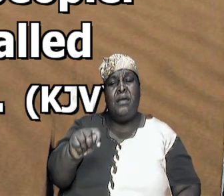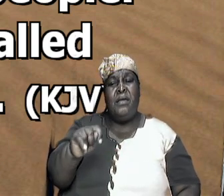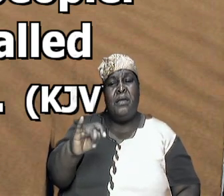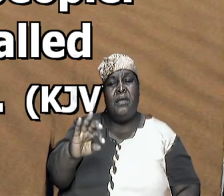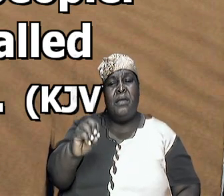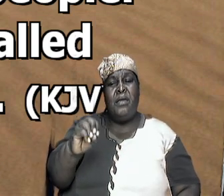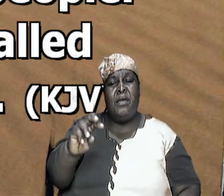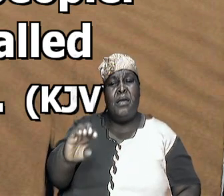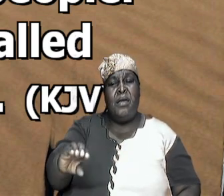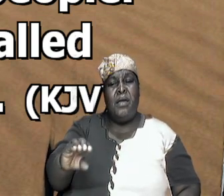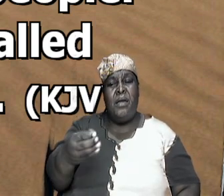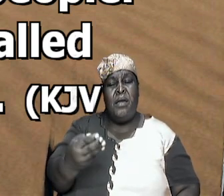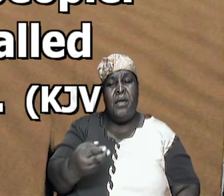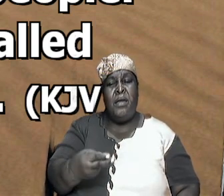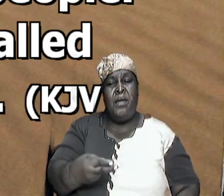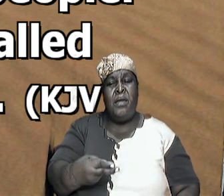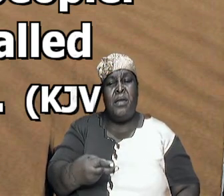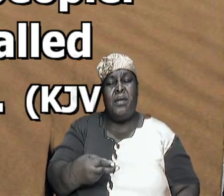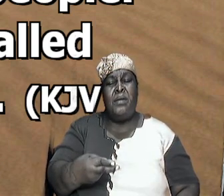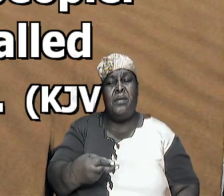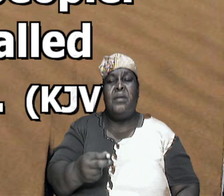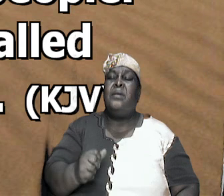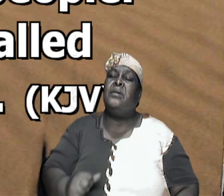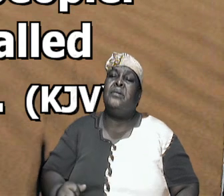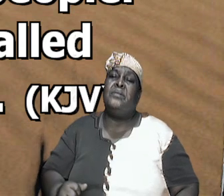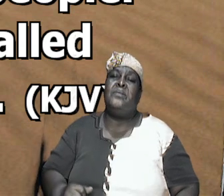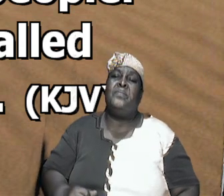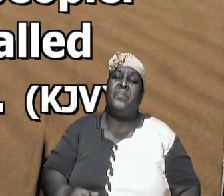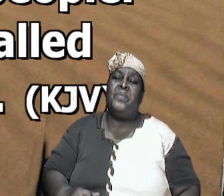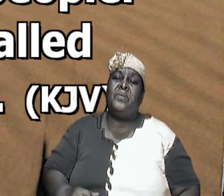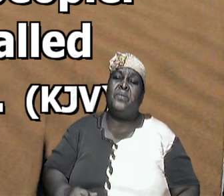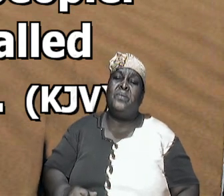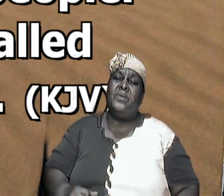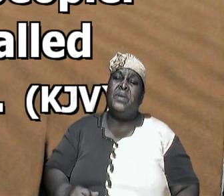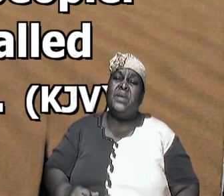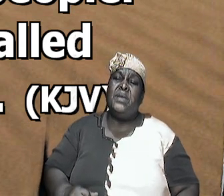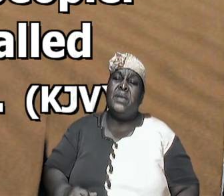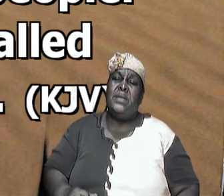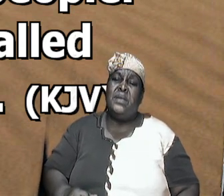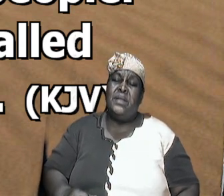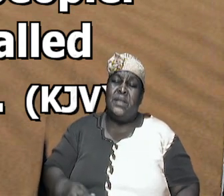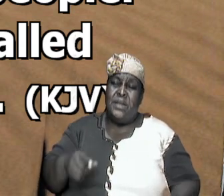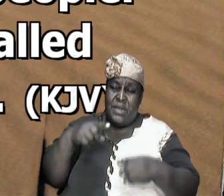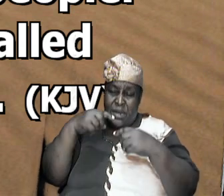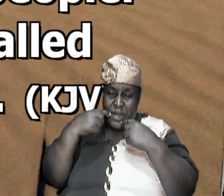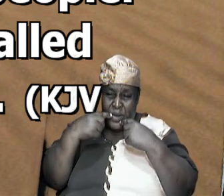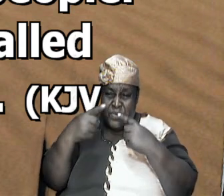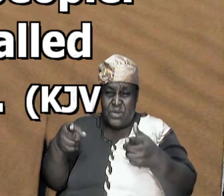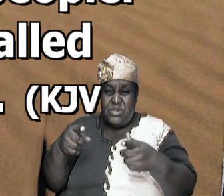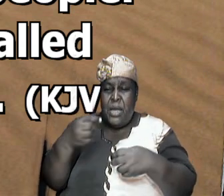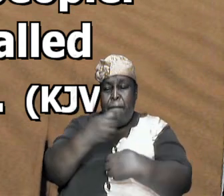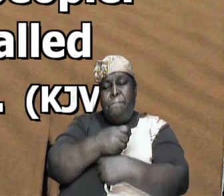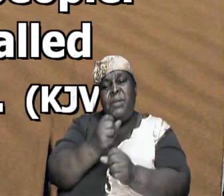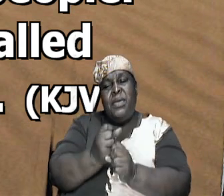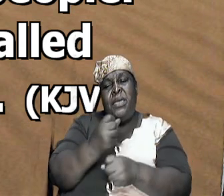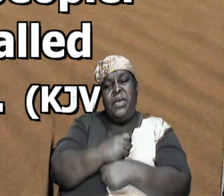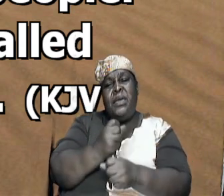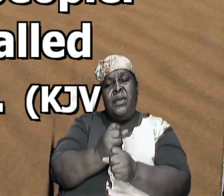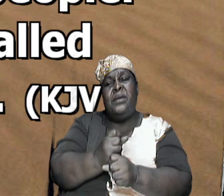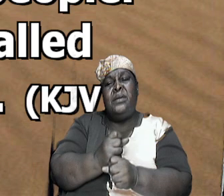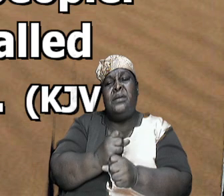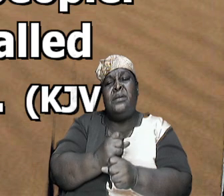hint to say that he was actually linking the declaration that was made to what